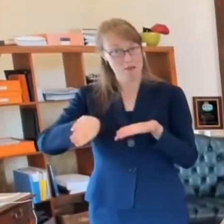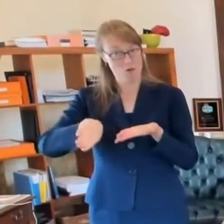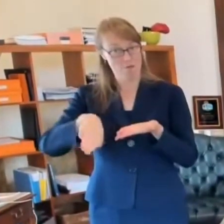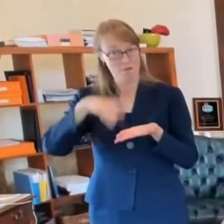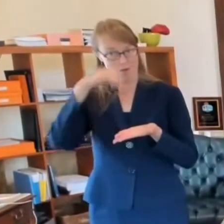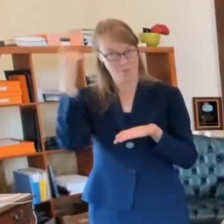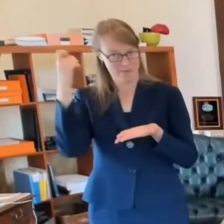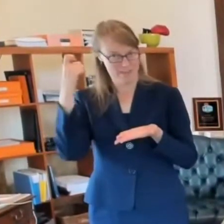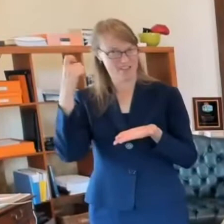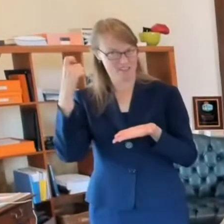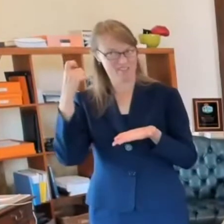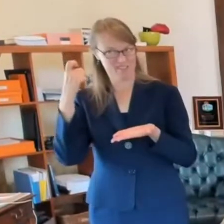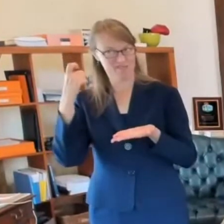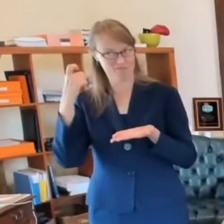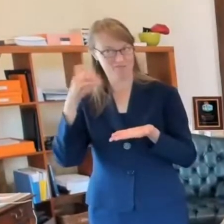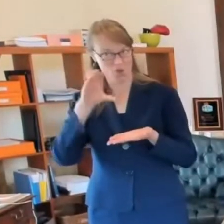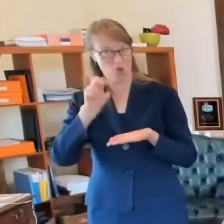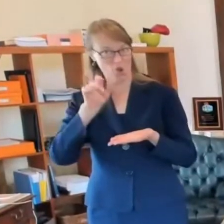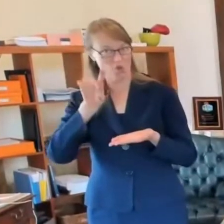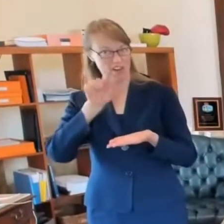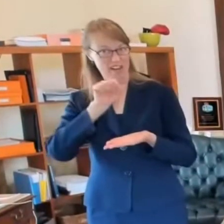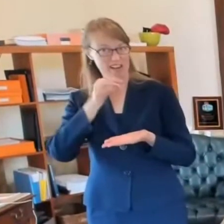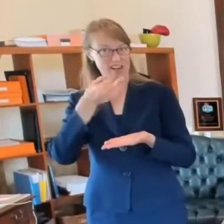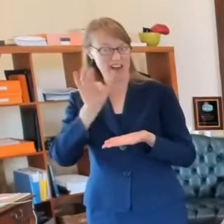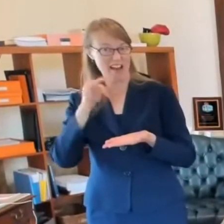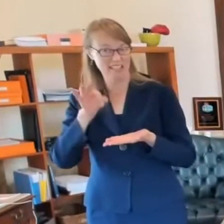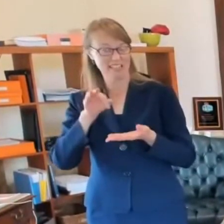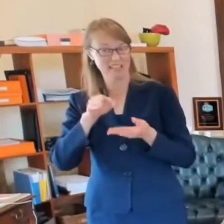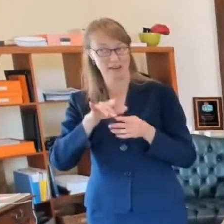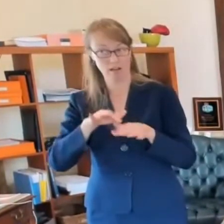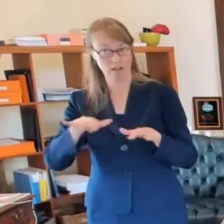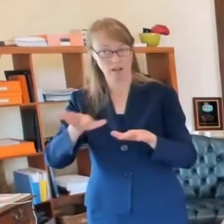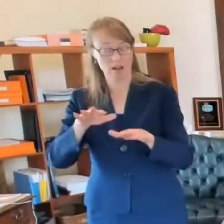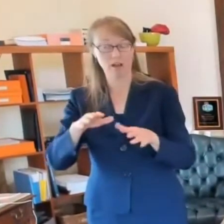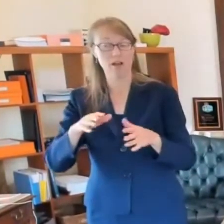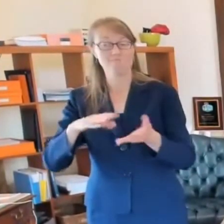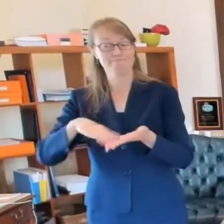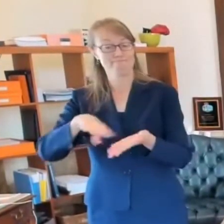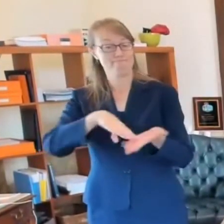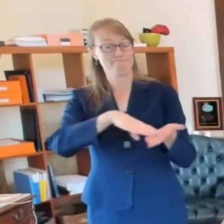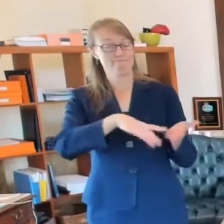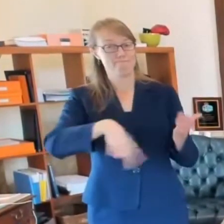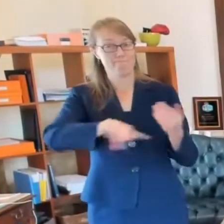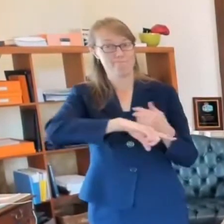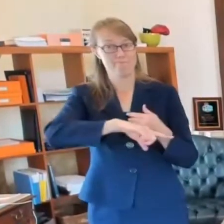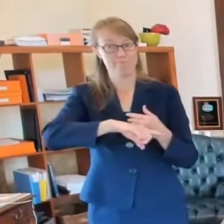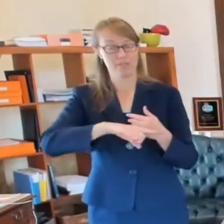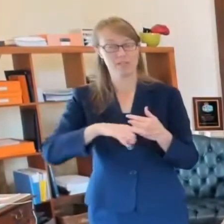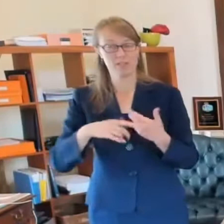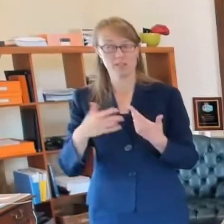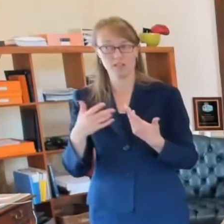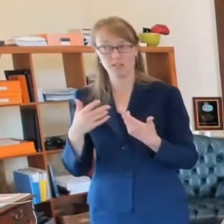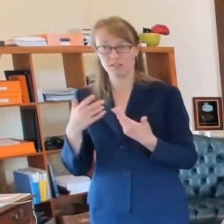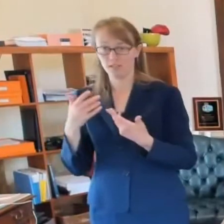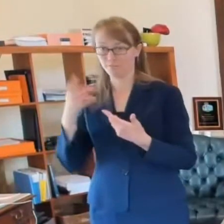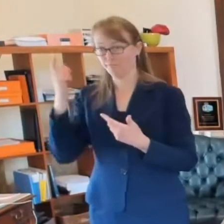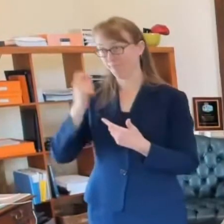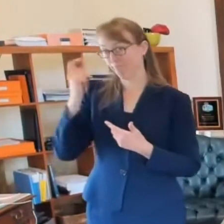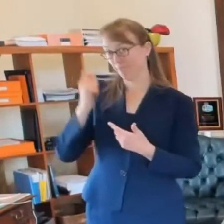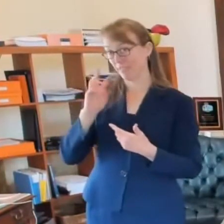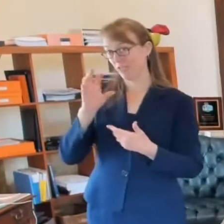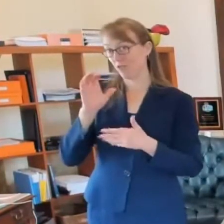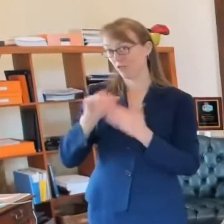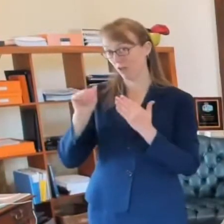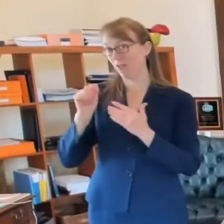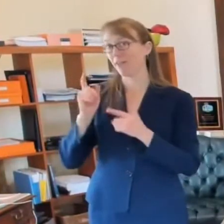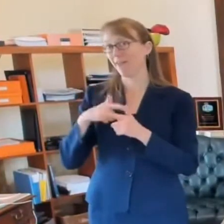I've read a few things, that they are now beginning to talk about how they might be able to help people, continue to help people,